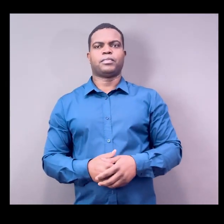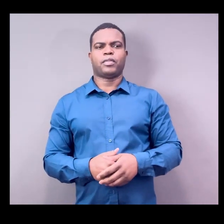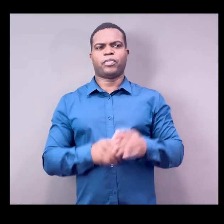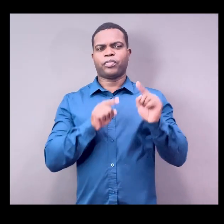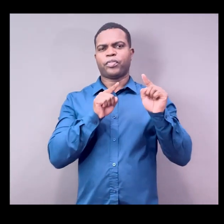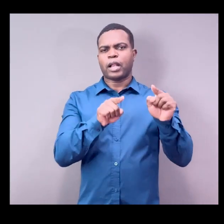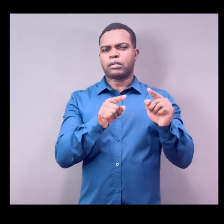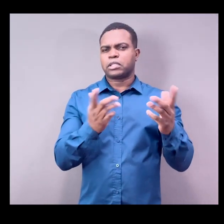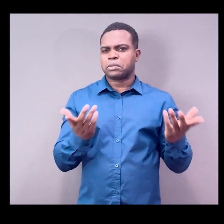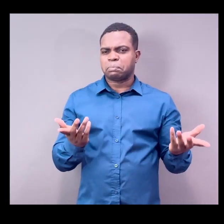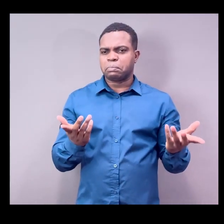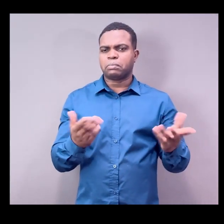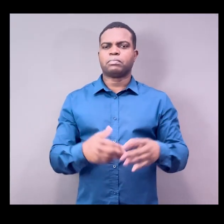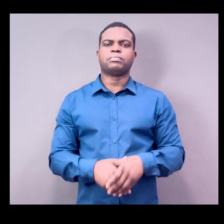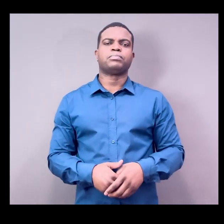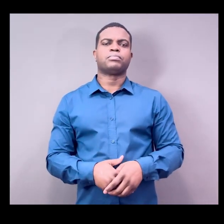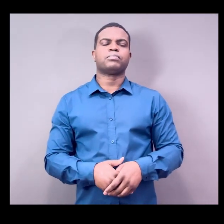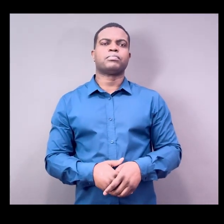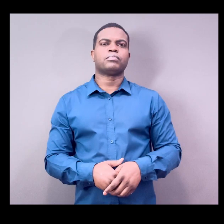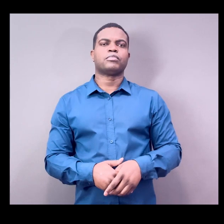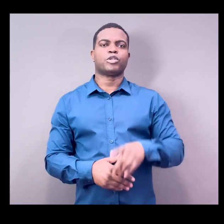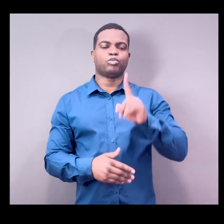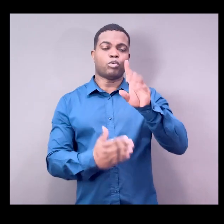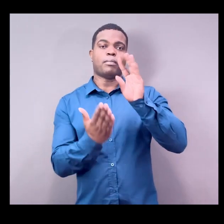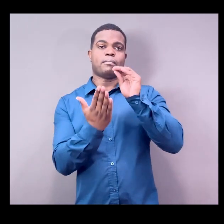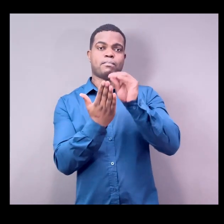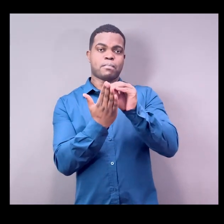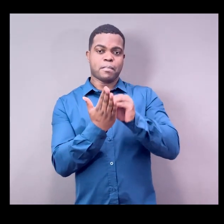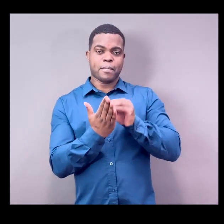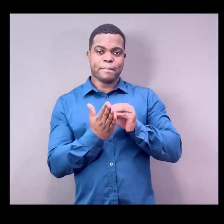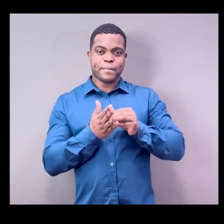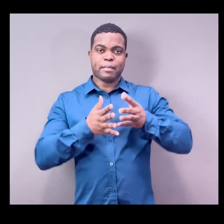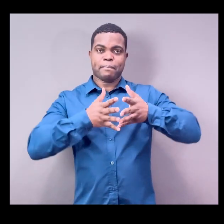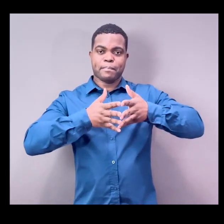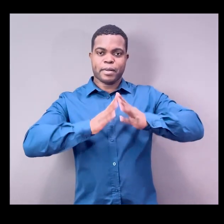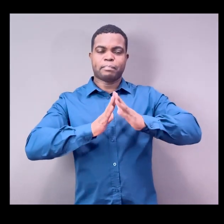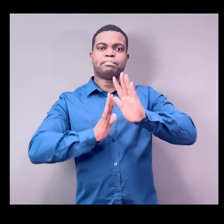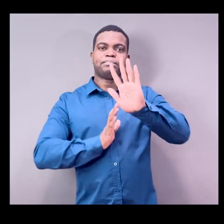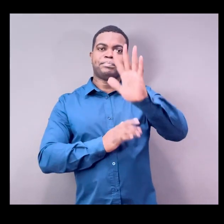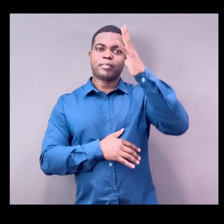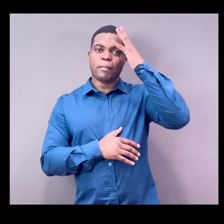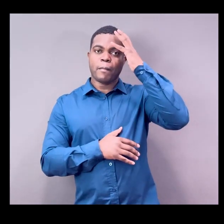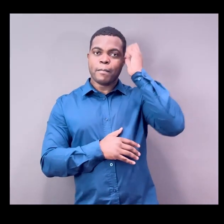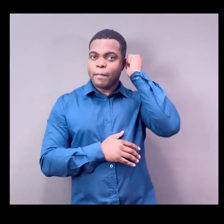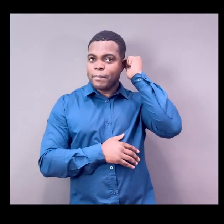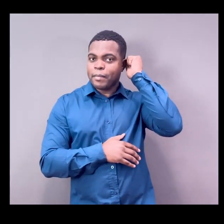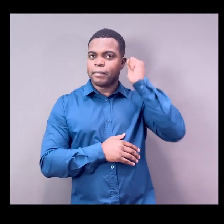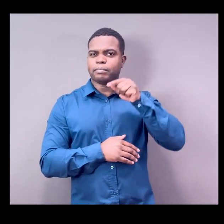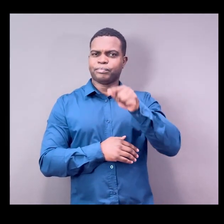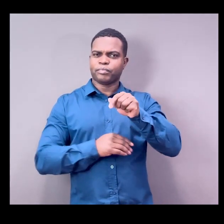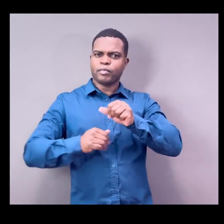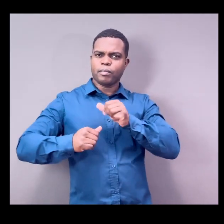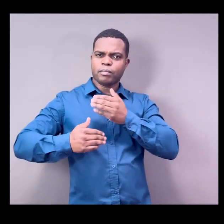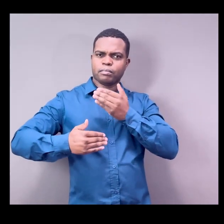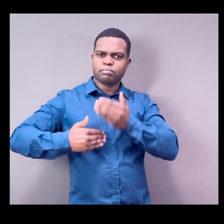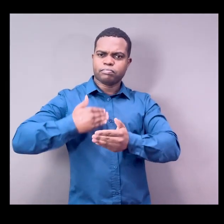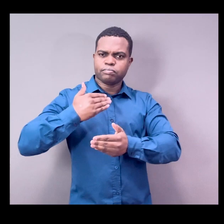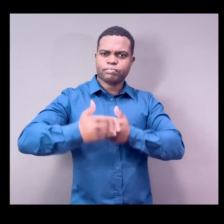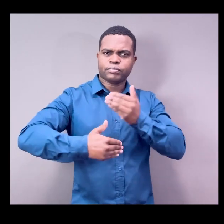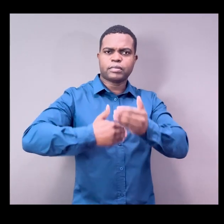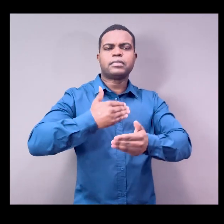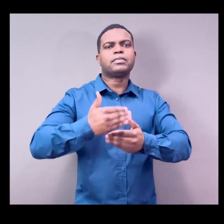to perform SWOT analysis on that initiative you have developed. Remember the process of